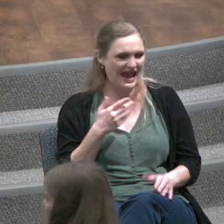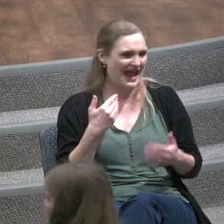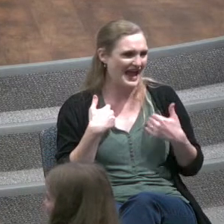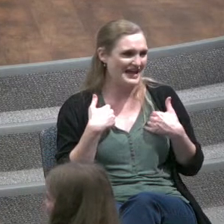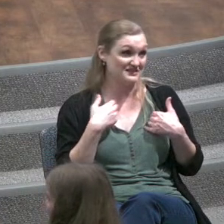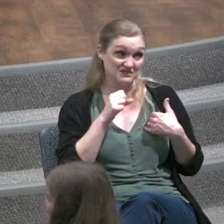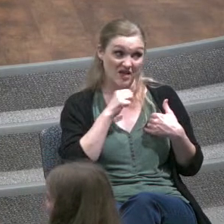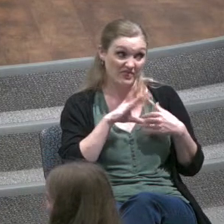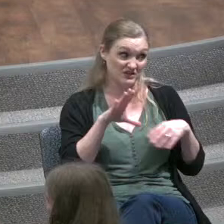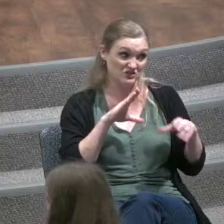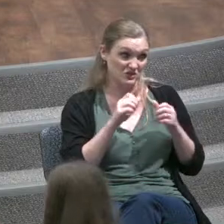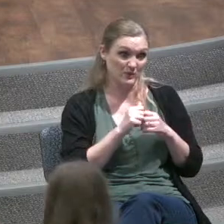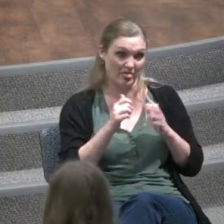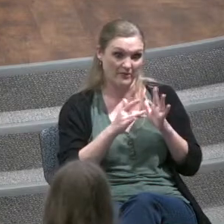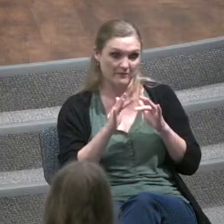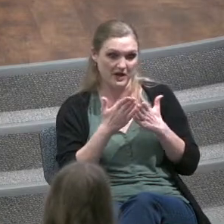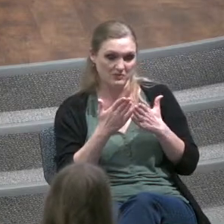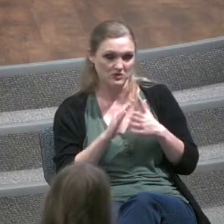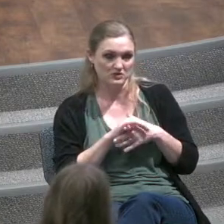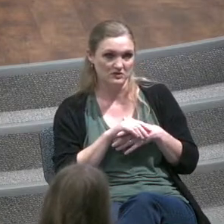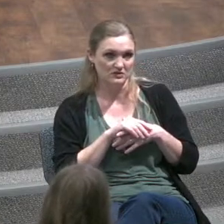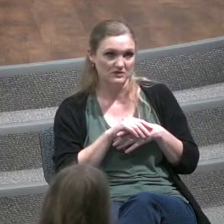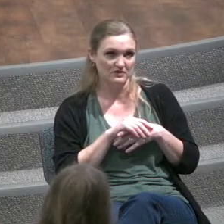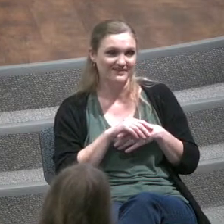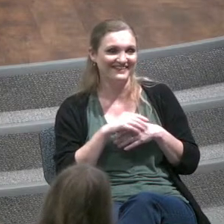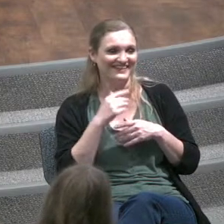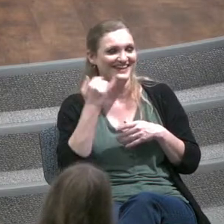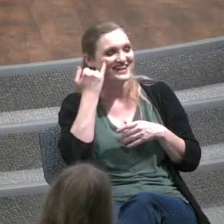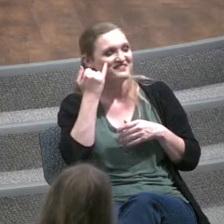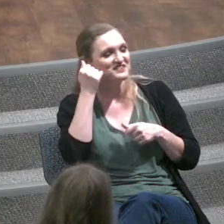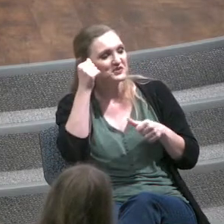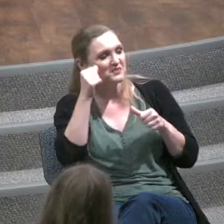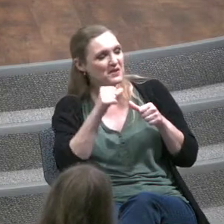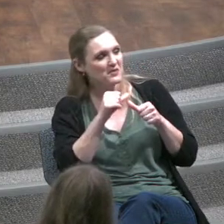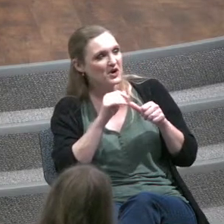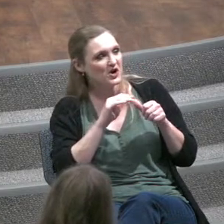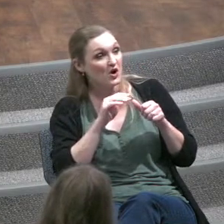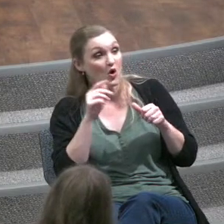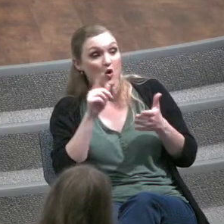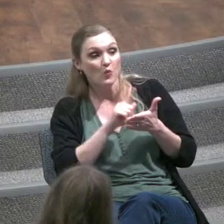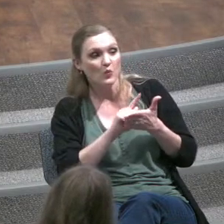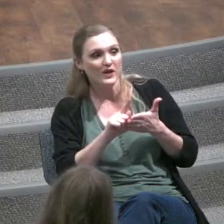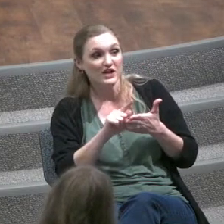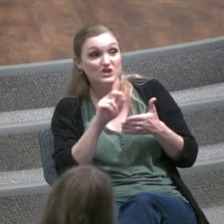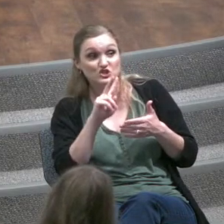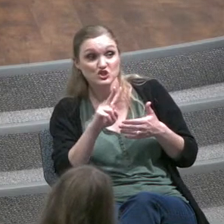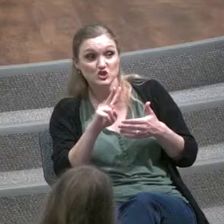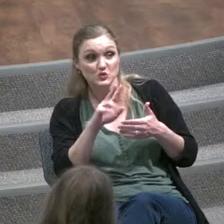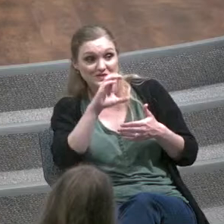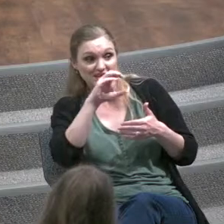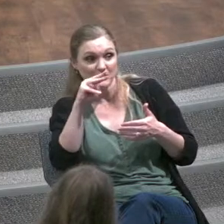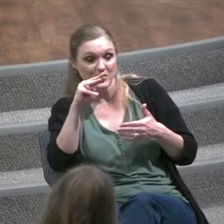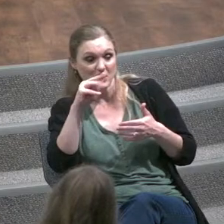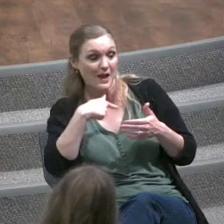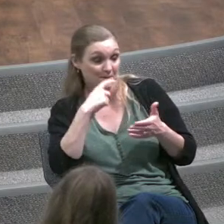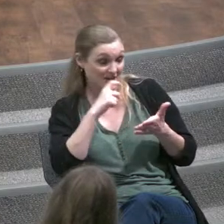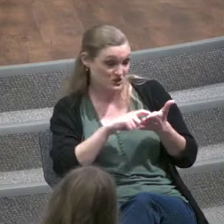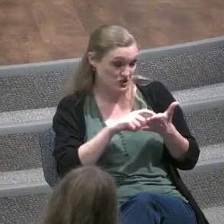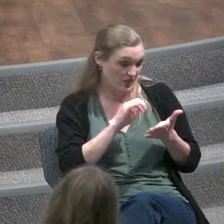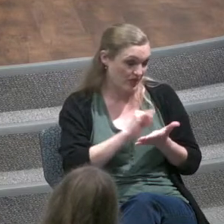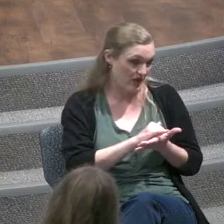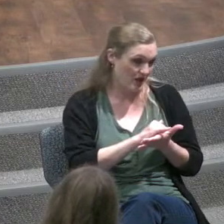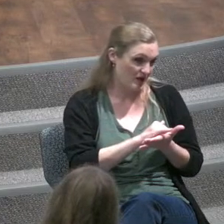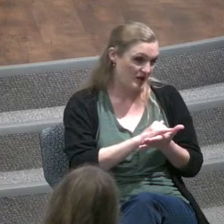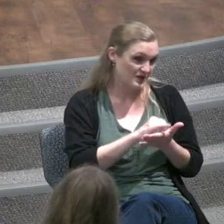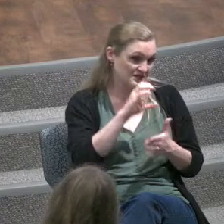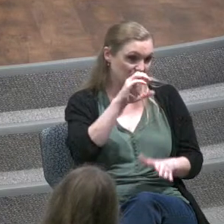it has nothing to do with the Bible. If you think all the way back to week 1 or week 2 with Caesarea Maritima, I mentioned